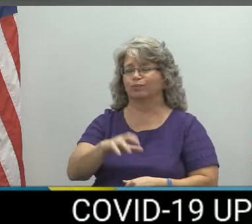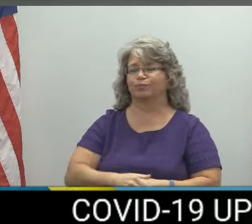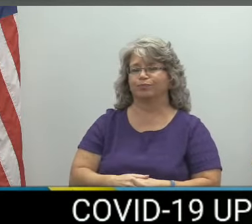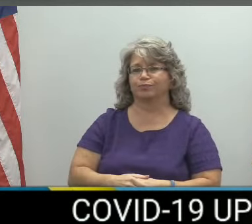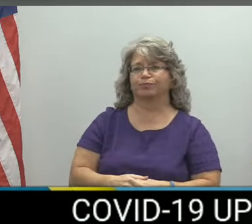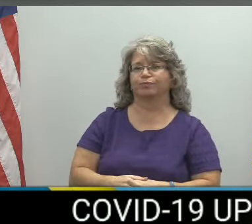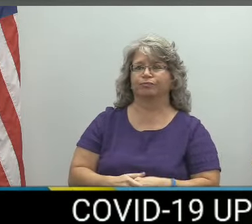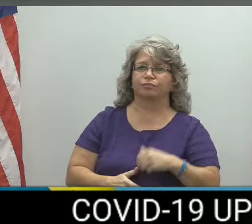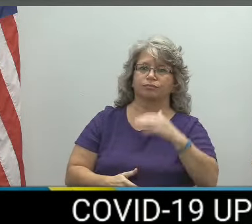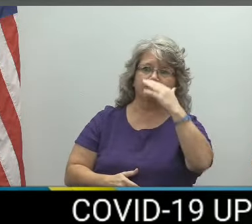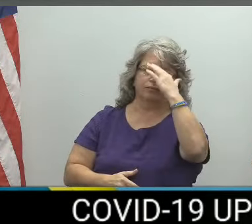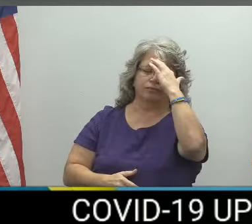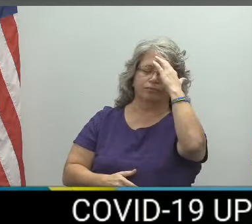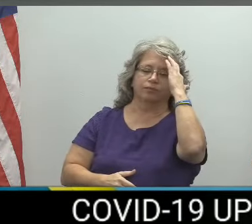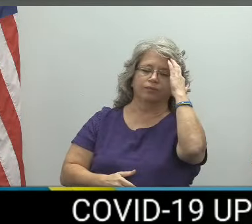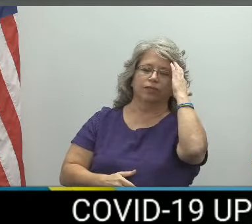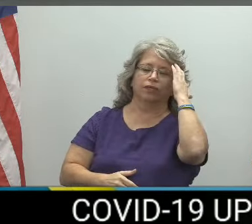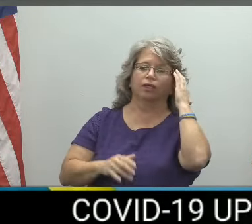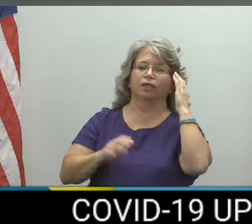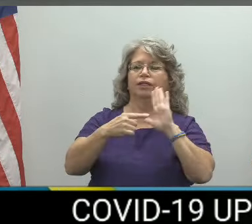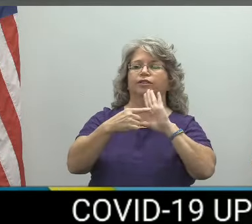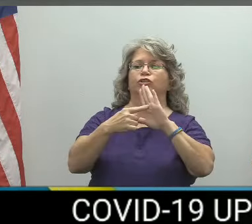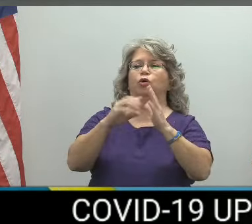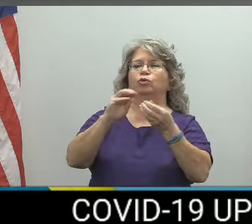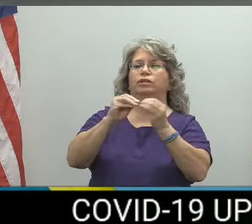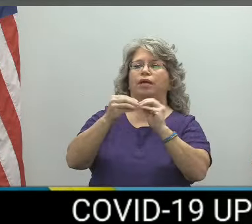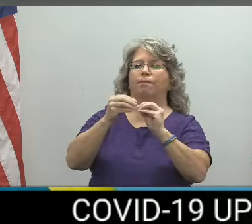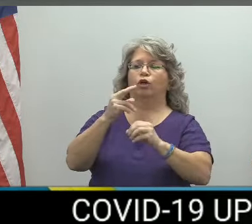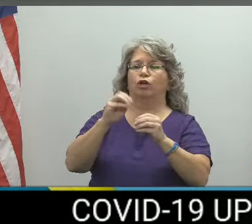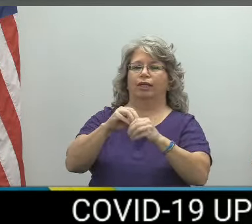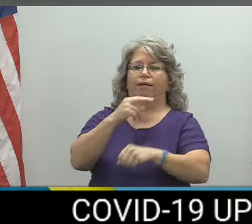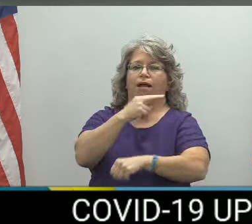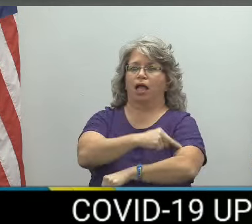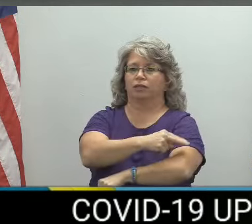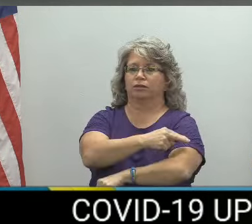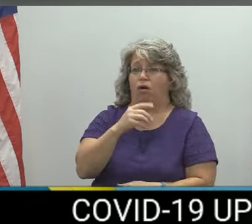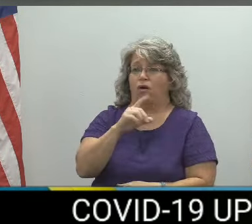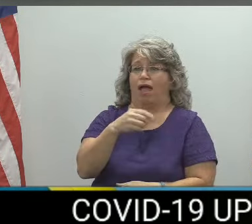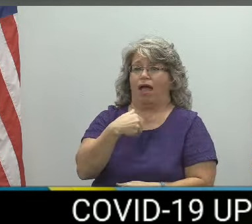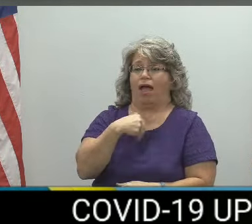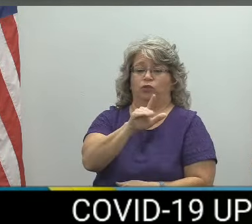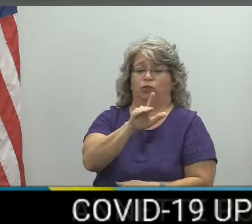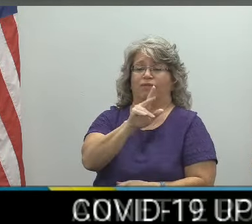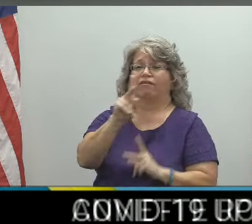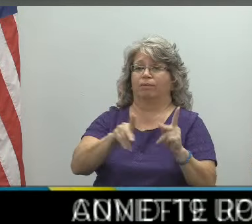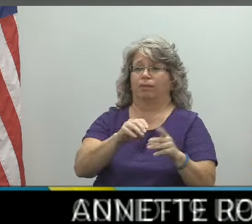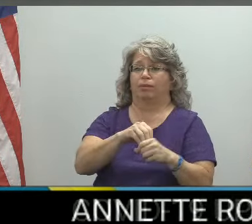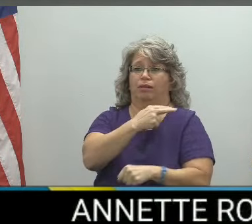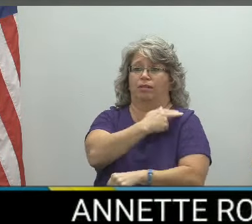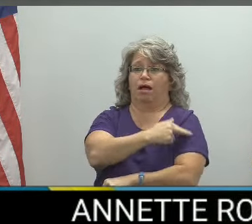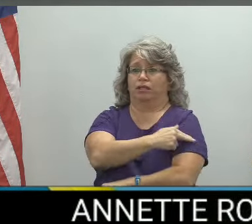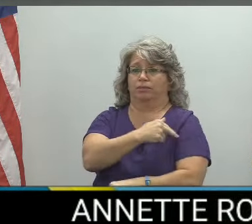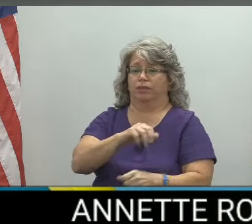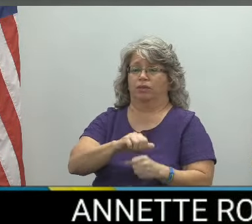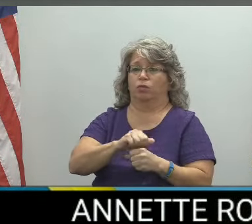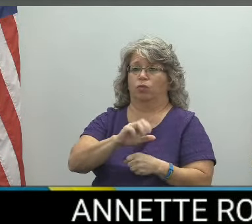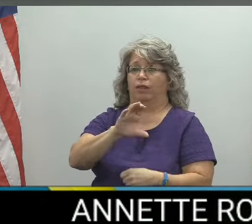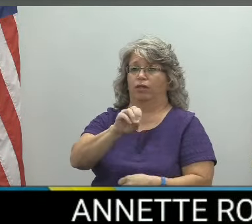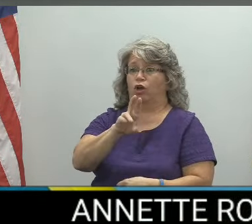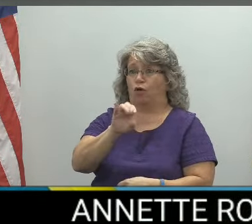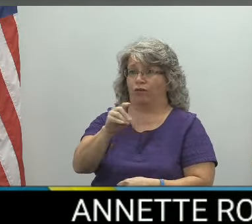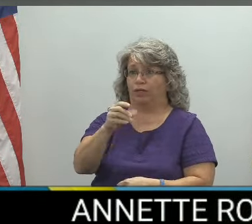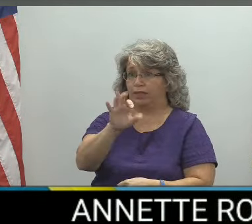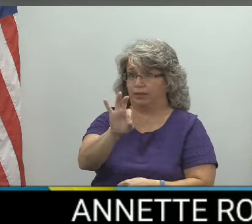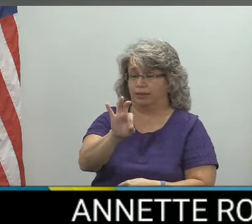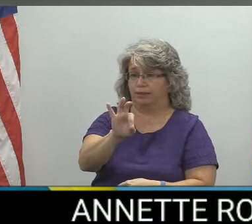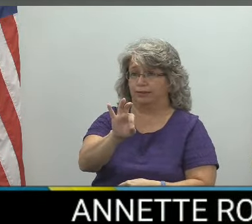If you look at hospitalizations, it's clear that we are on that upward trend, that path COVID-19 here. And